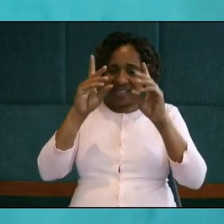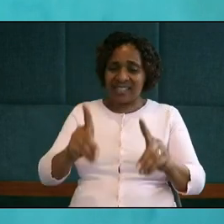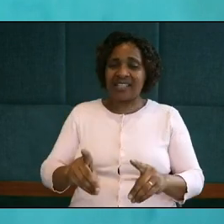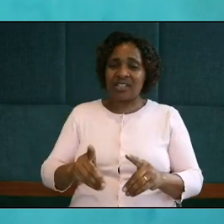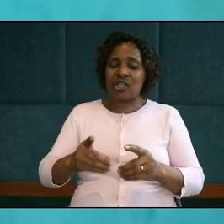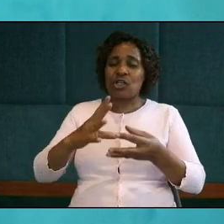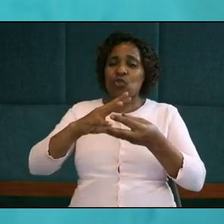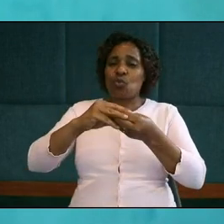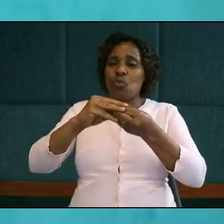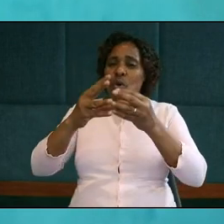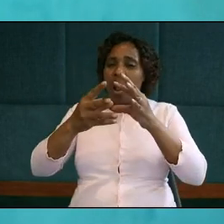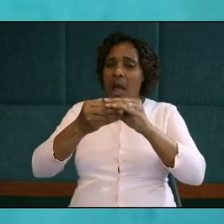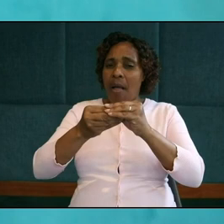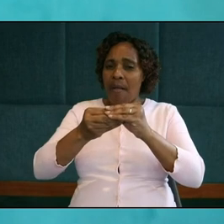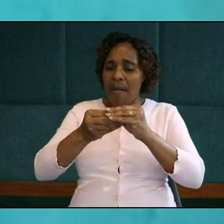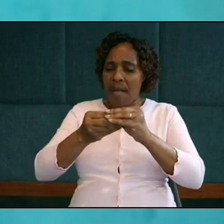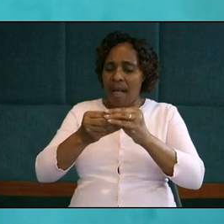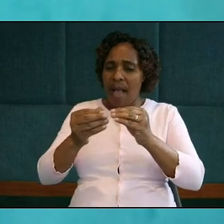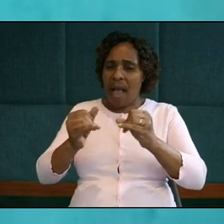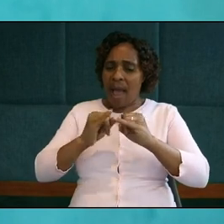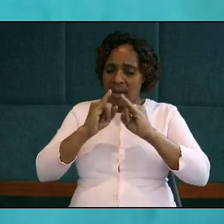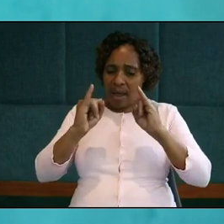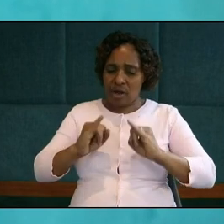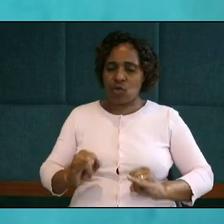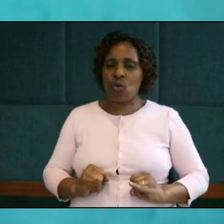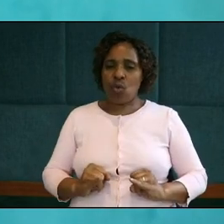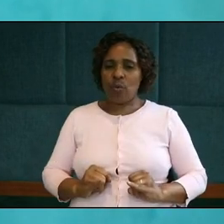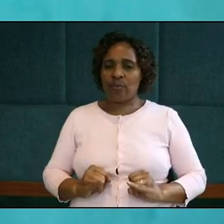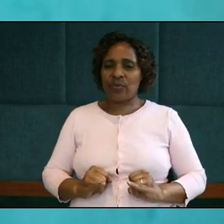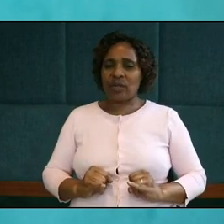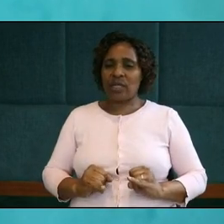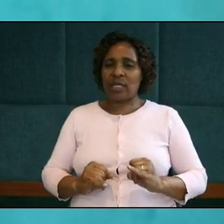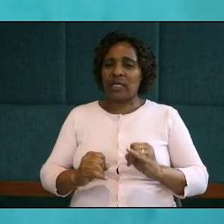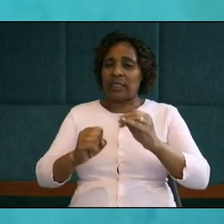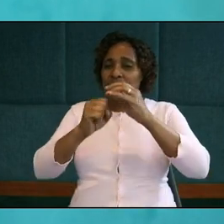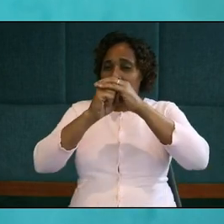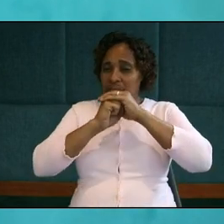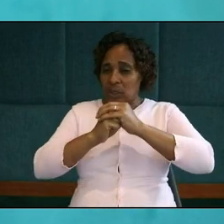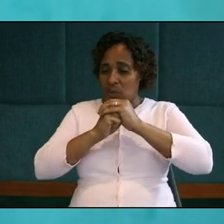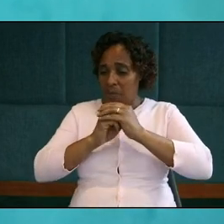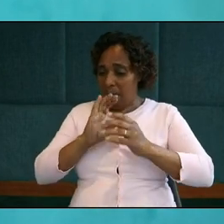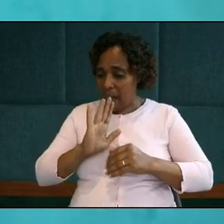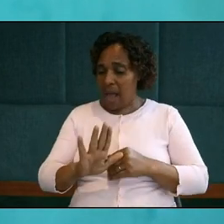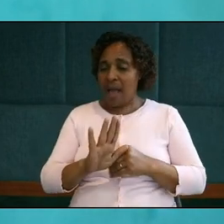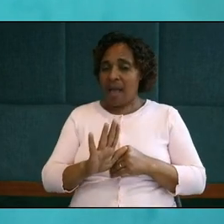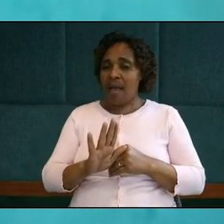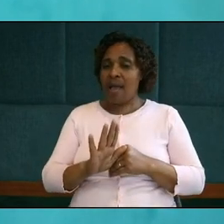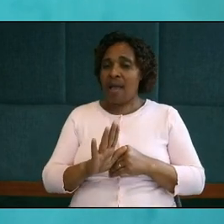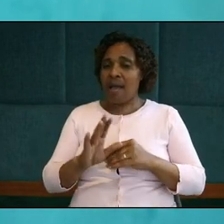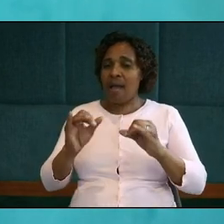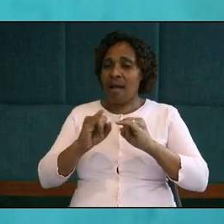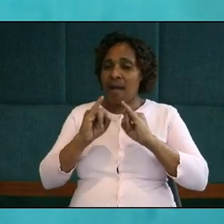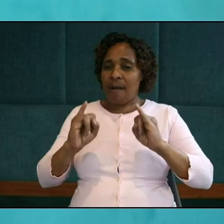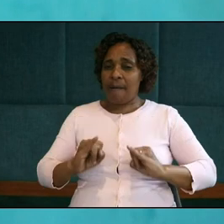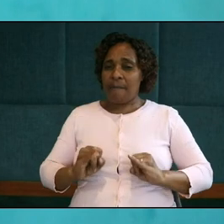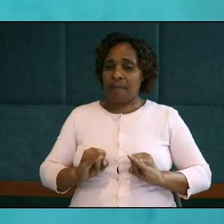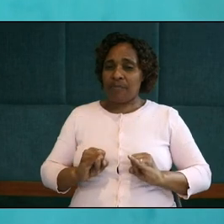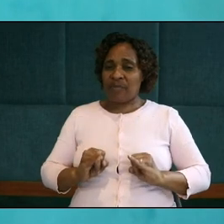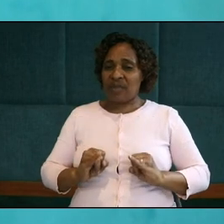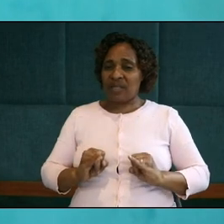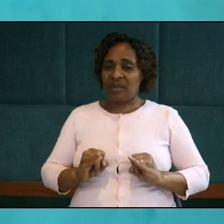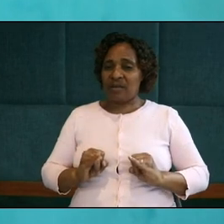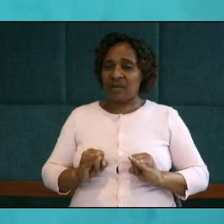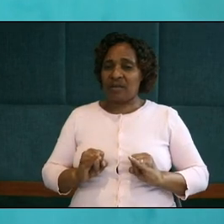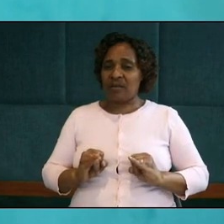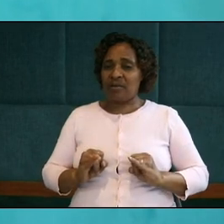a god that's the god of Dagon, the god called Dagon,